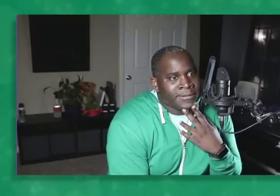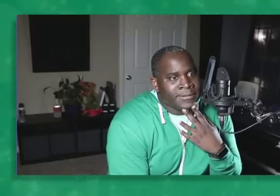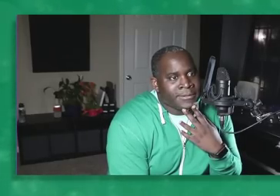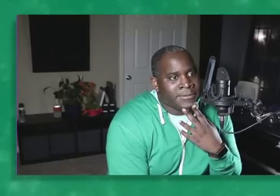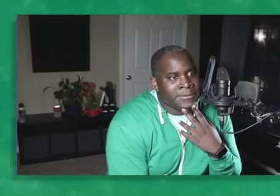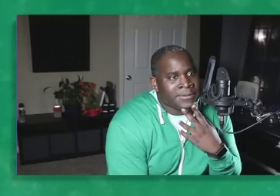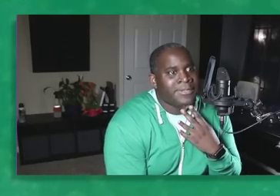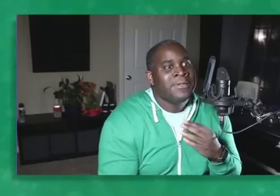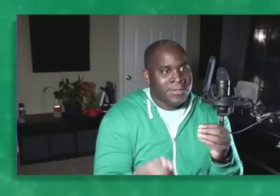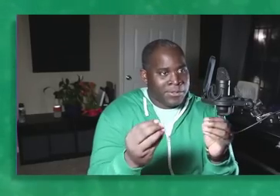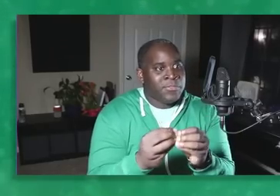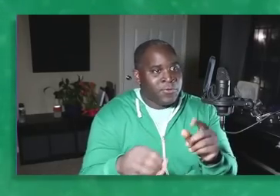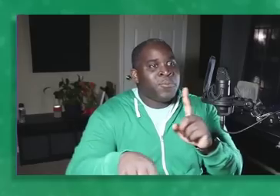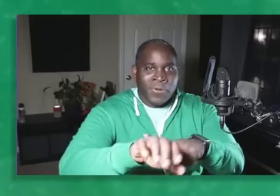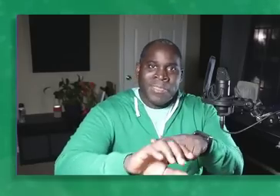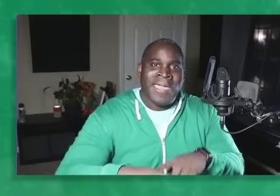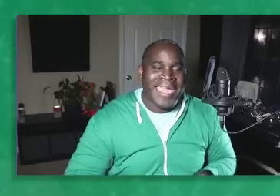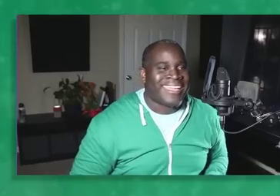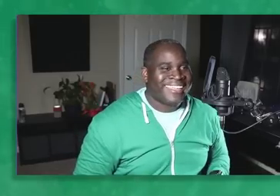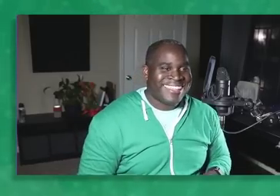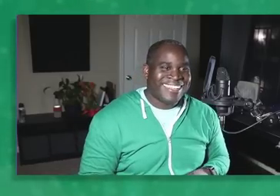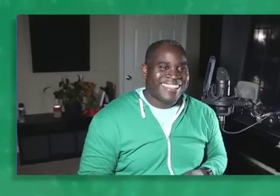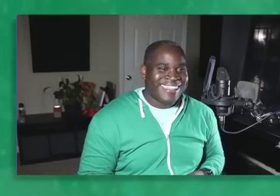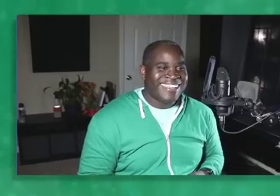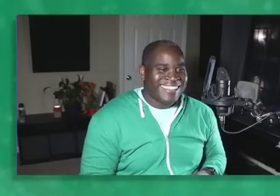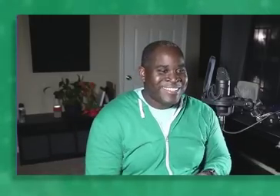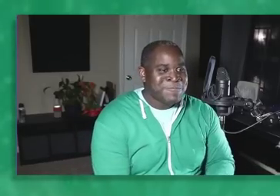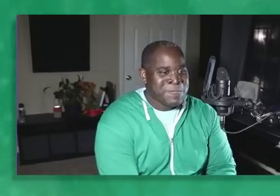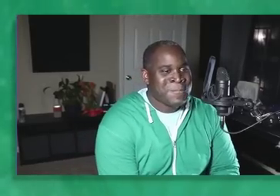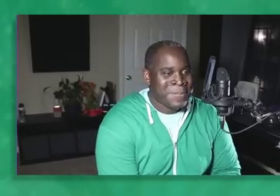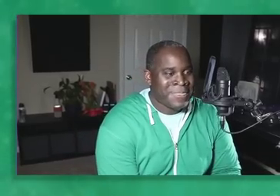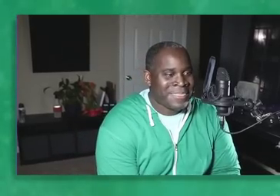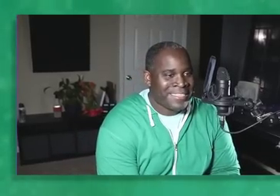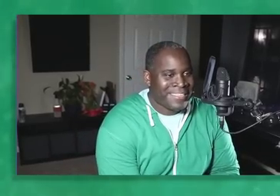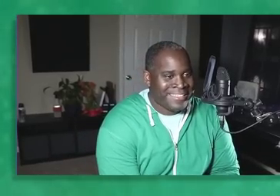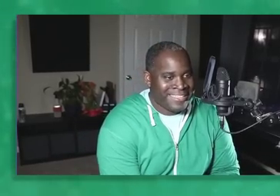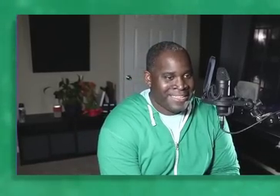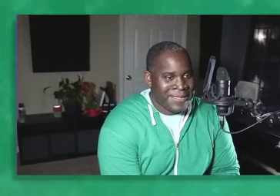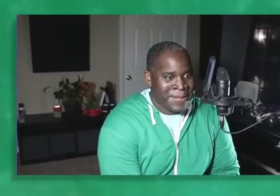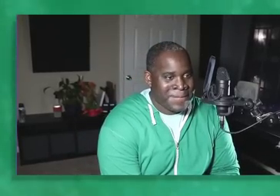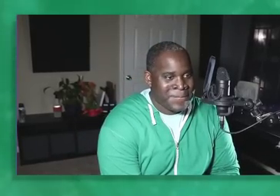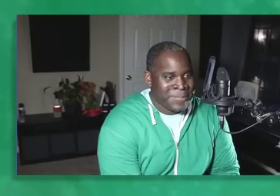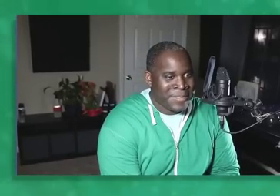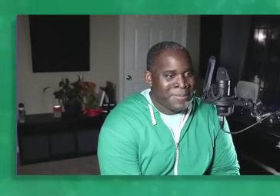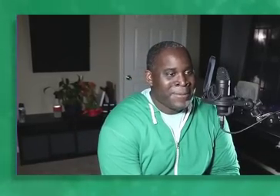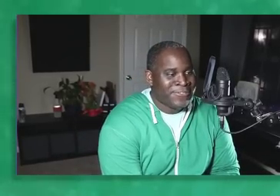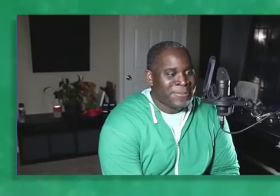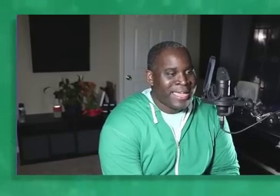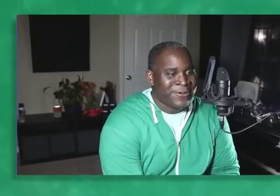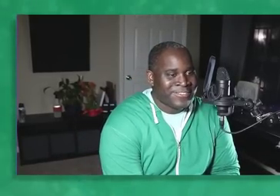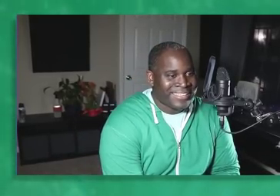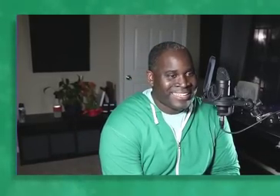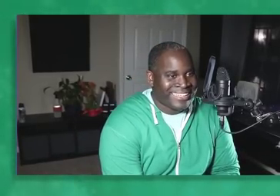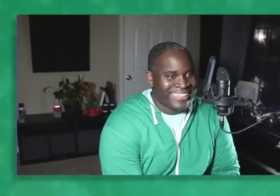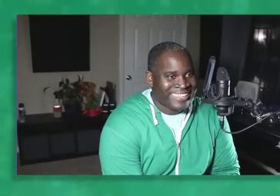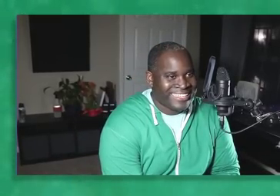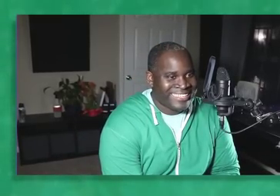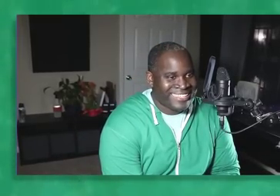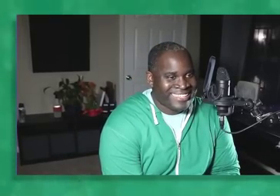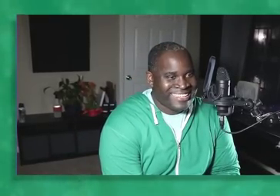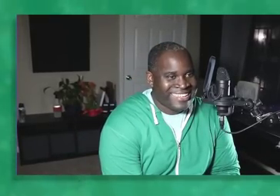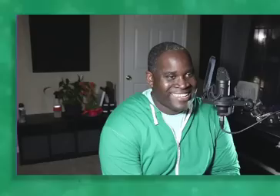Wait, there's more on the back. There's more on the back. P.S. Once their safety is assured, the boys may wish Paper's to build backwards. A dirt